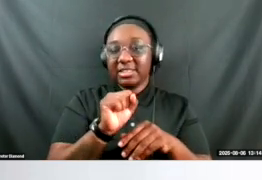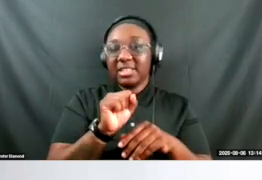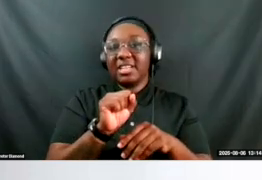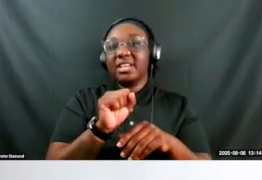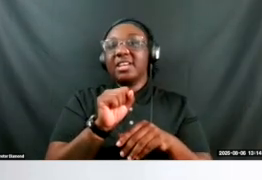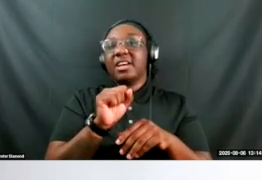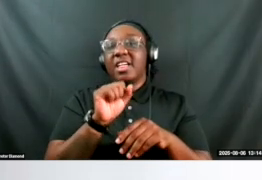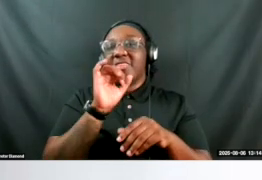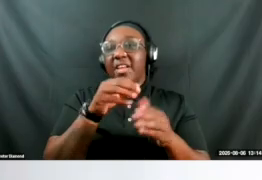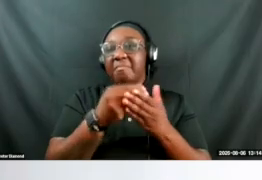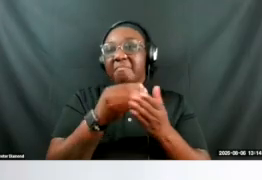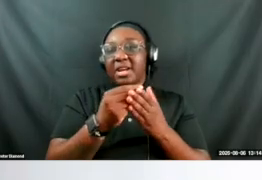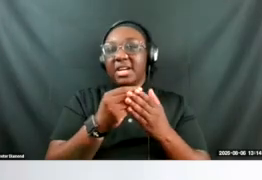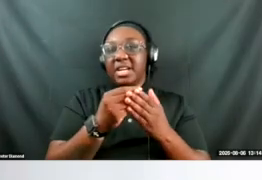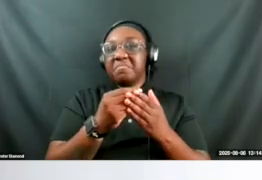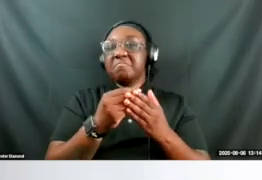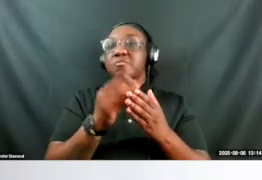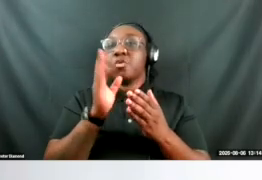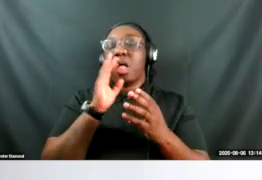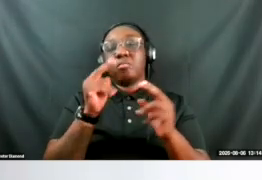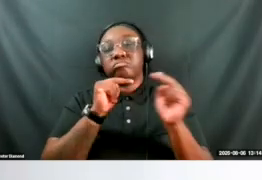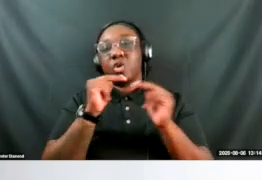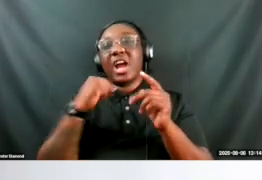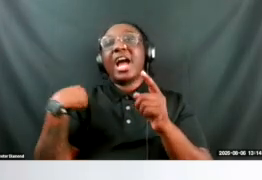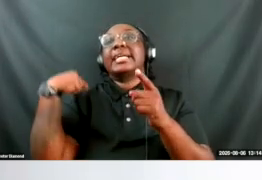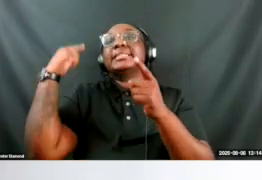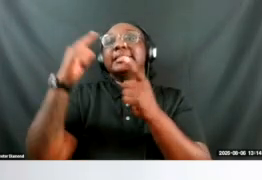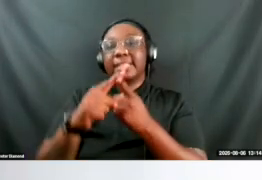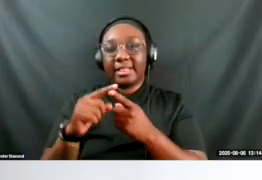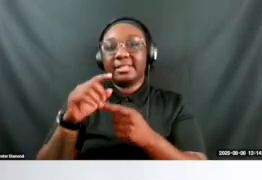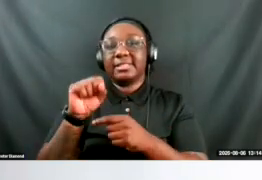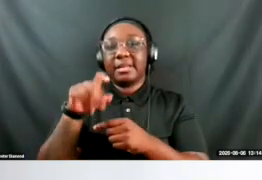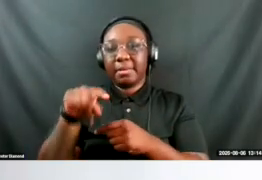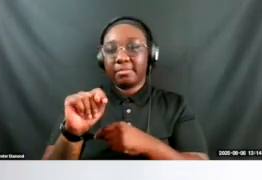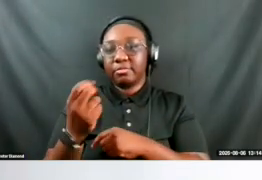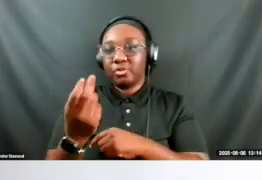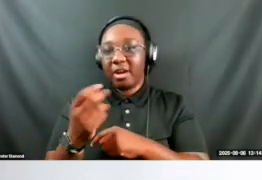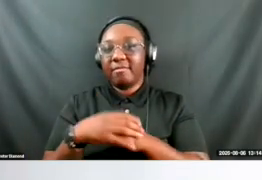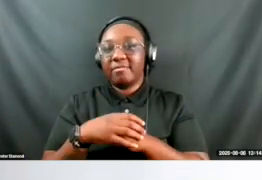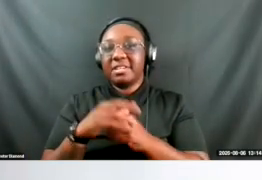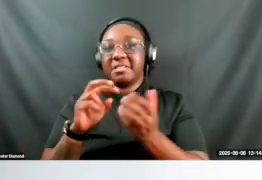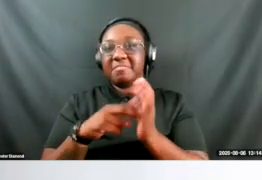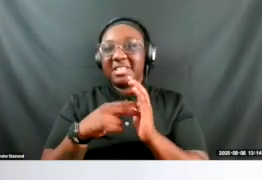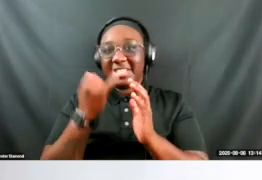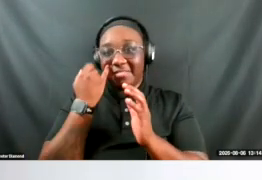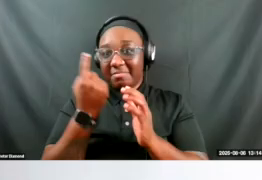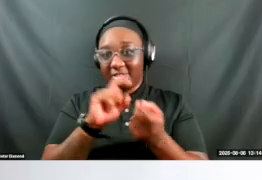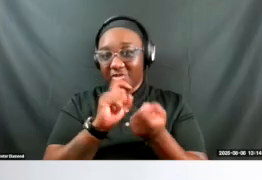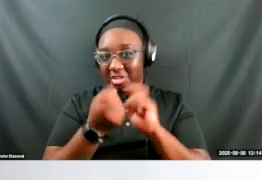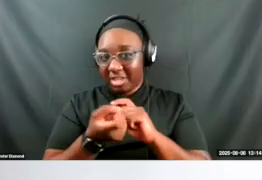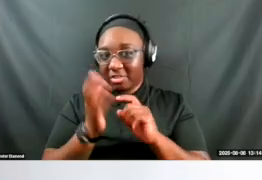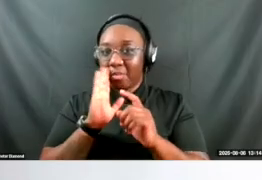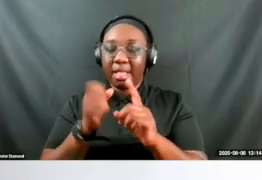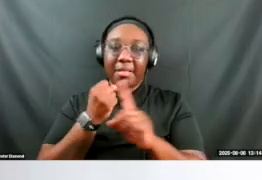year. Bills can also be passed late that impact program criteria and implementation. If any of the clean